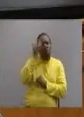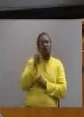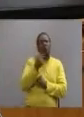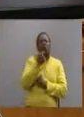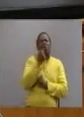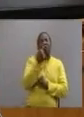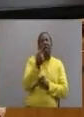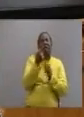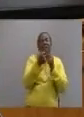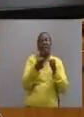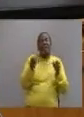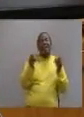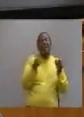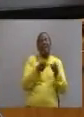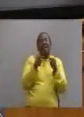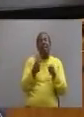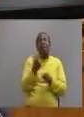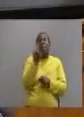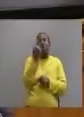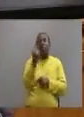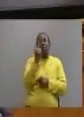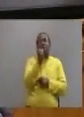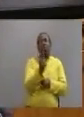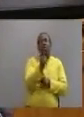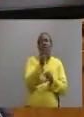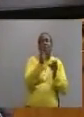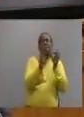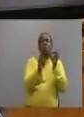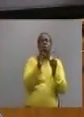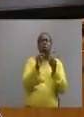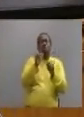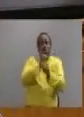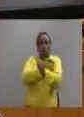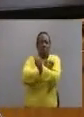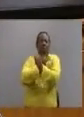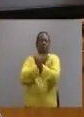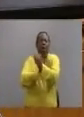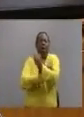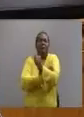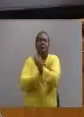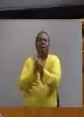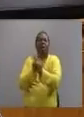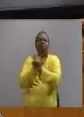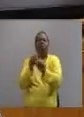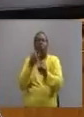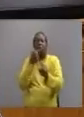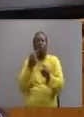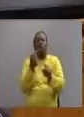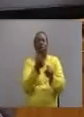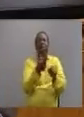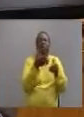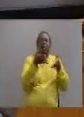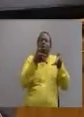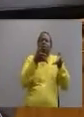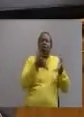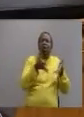person from each political party with a proxy for all the others to come in here. When the day they shut